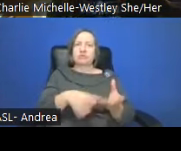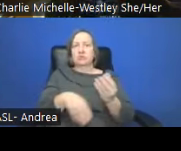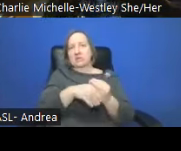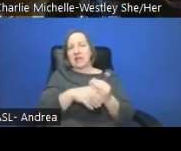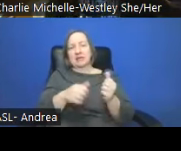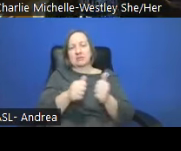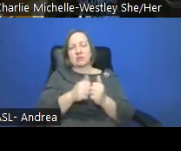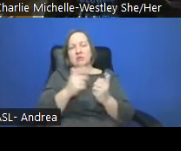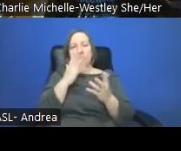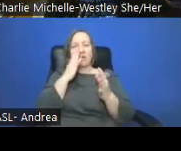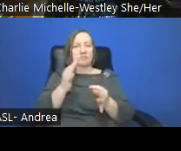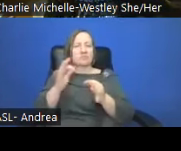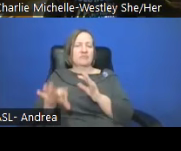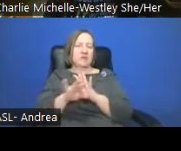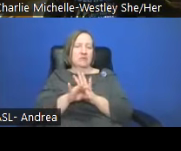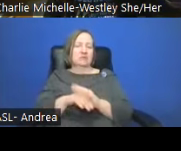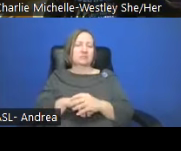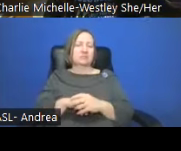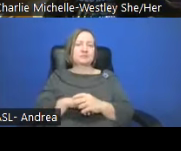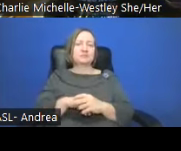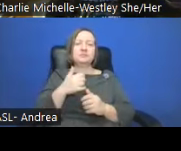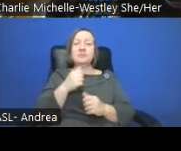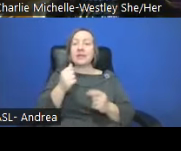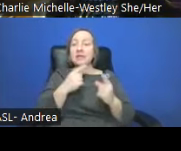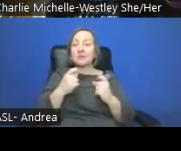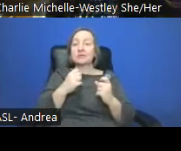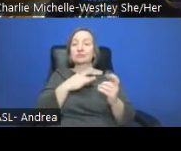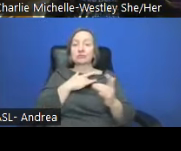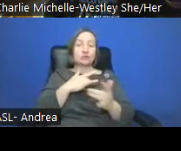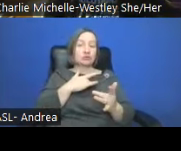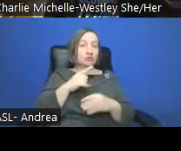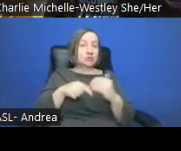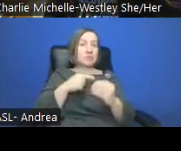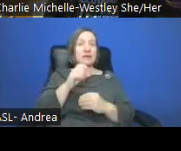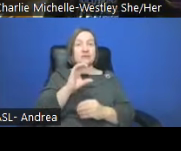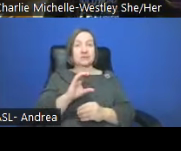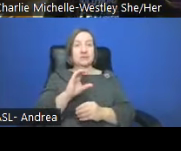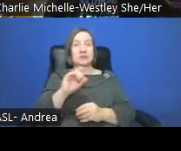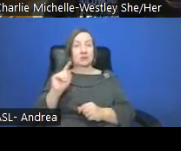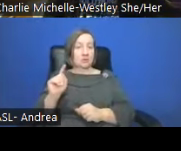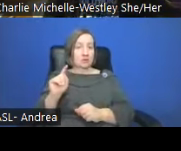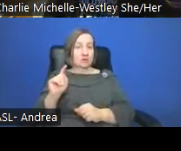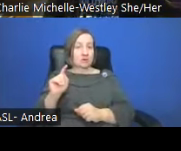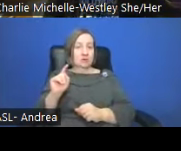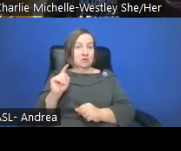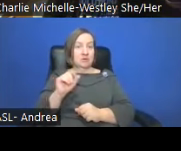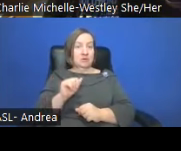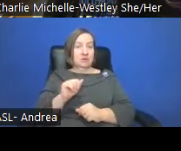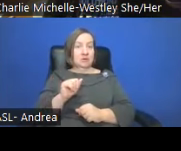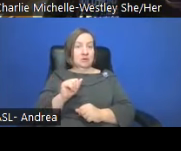findings. Are there any questions or concerns on C1,